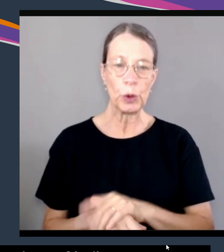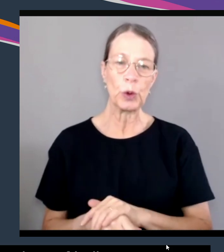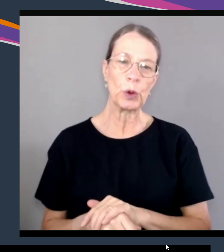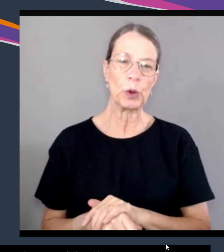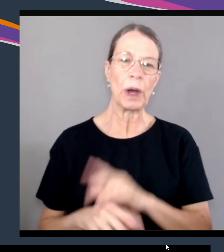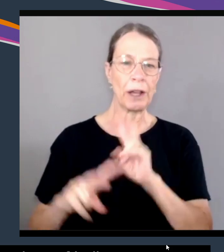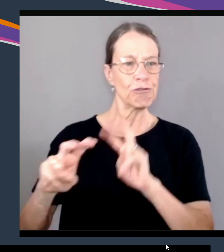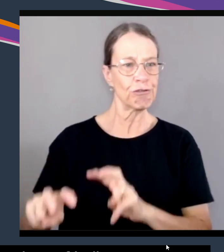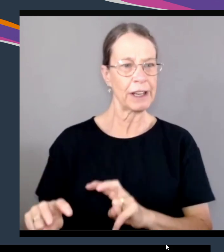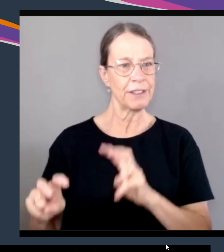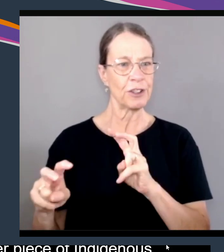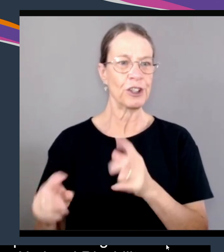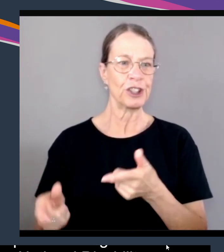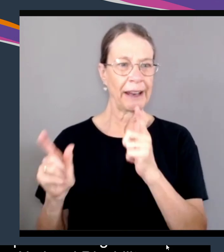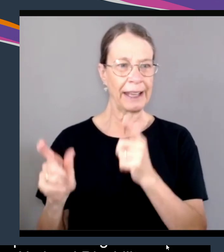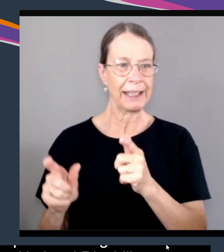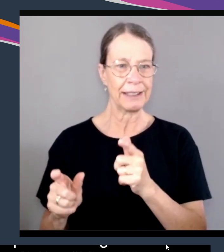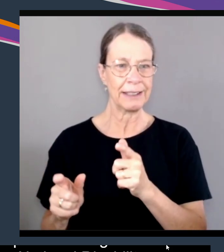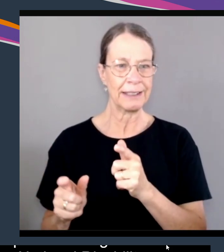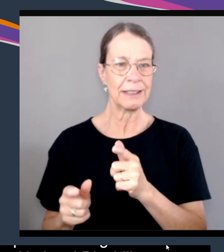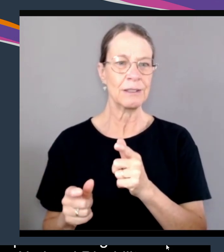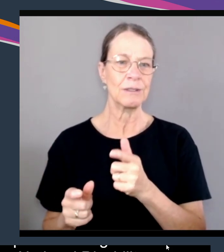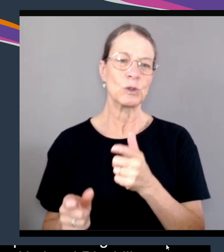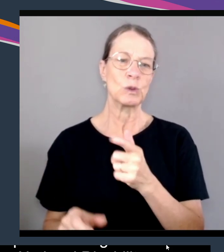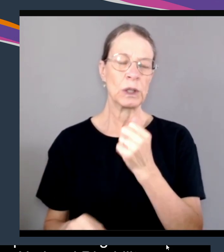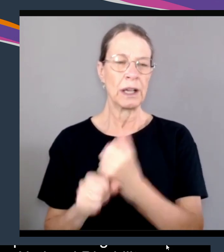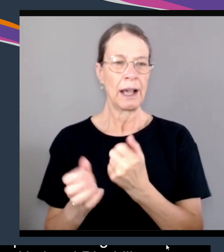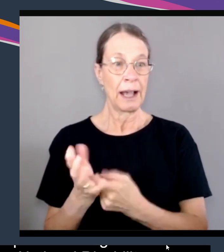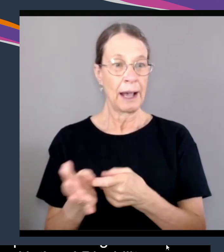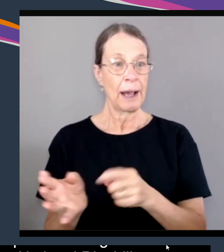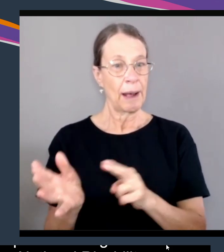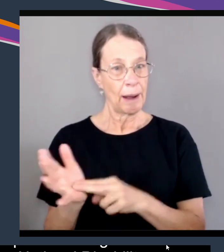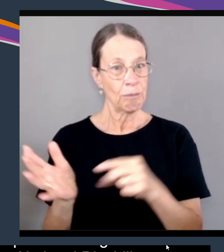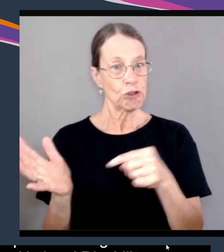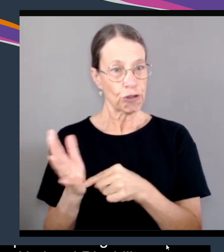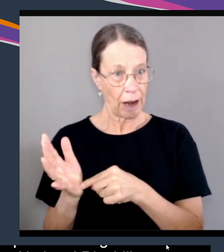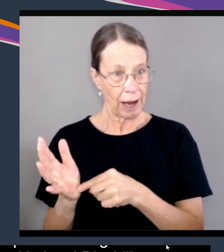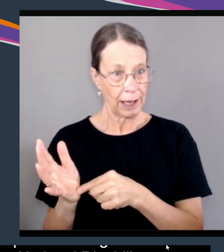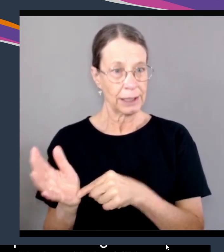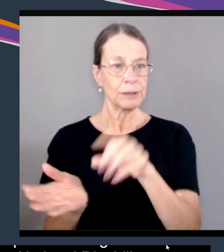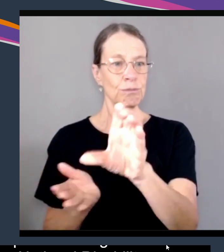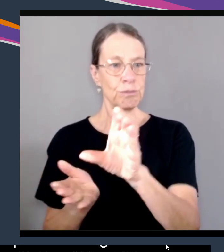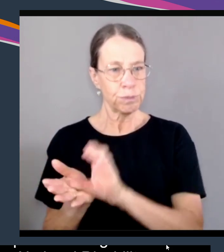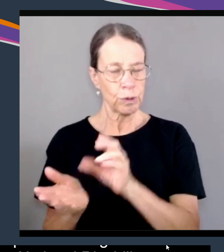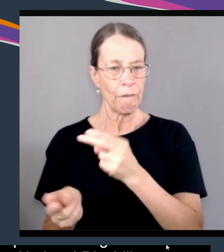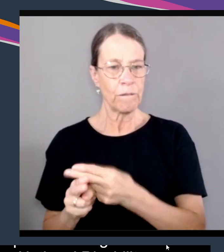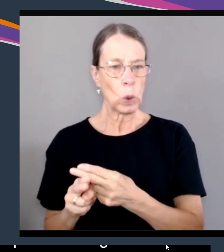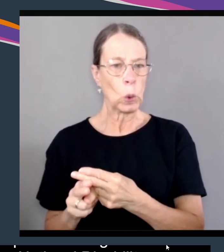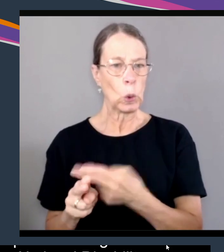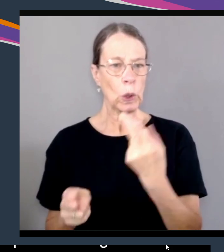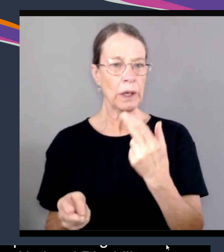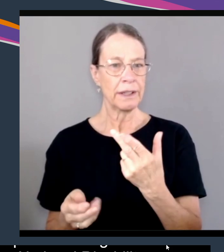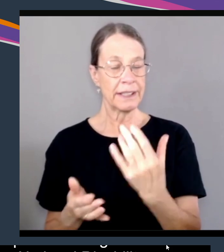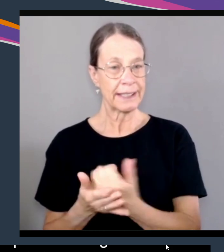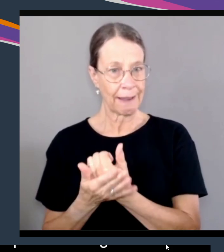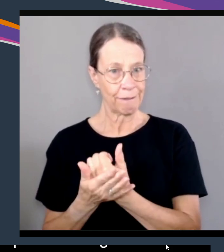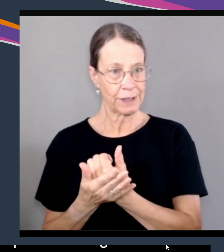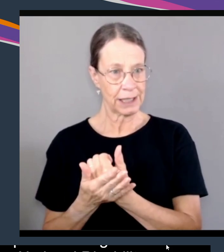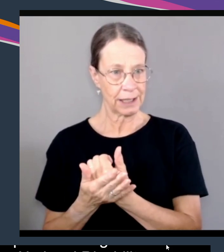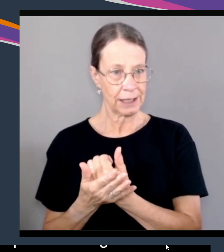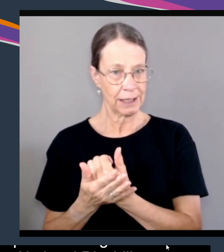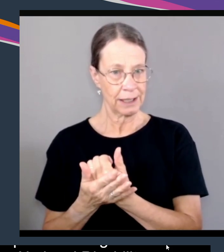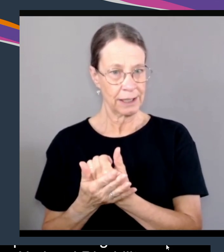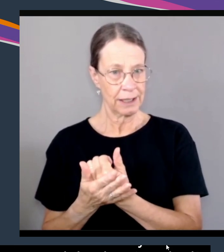safety and inclusive communities. What Indigenous knowledge teaches us is that our